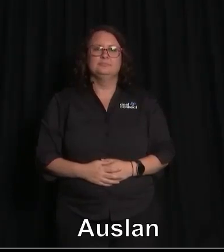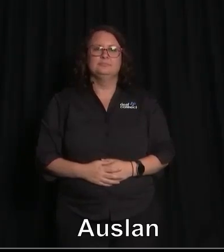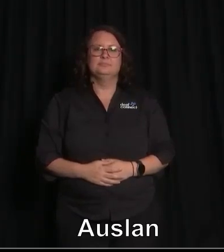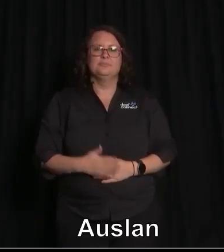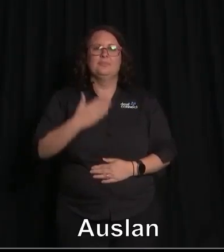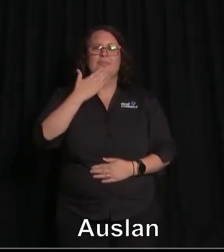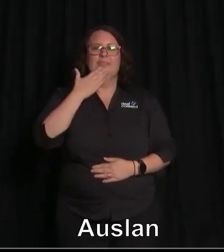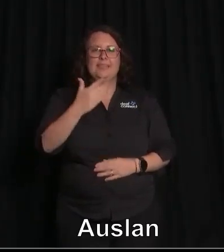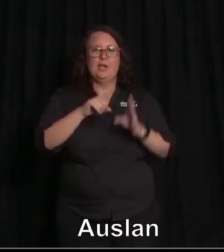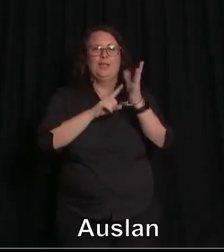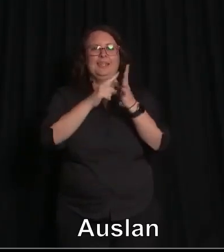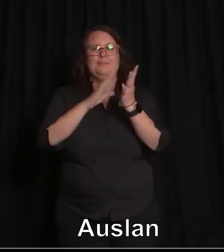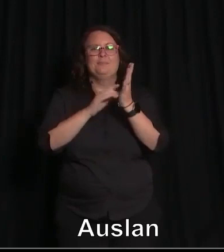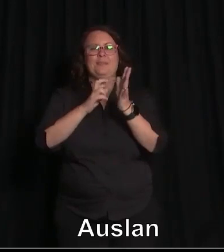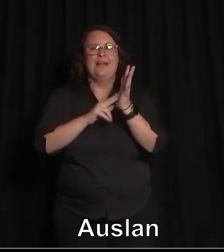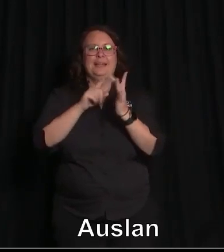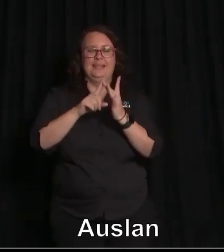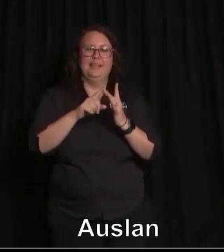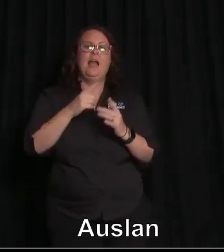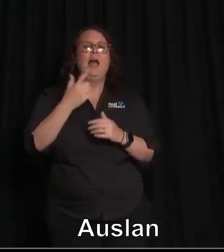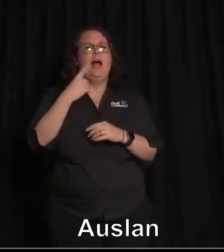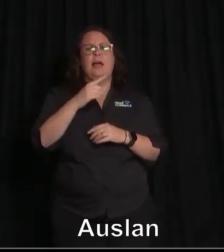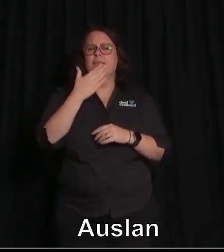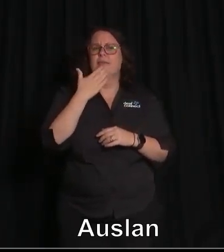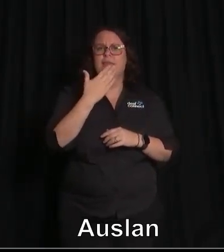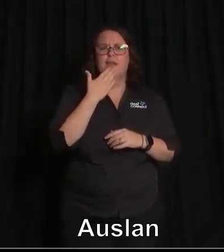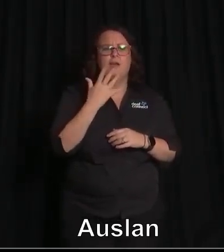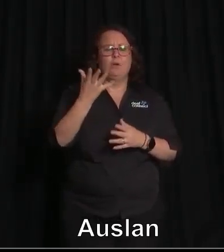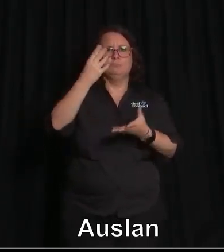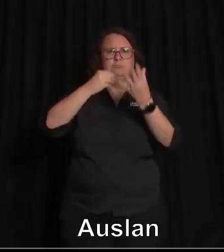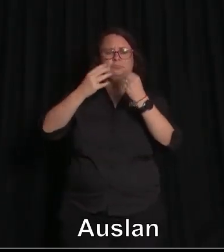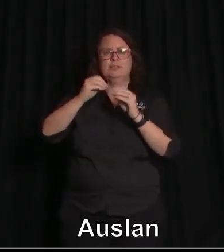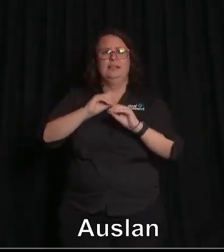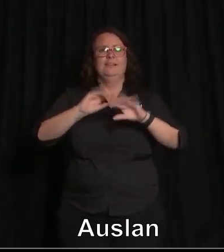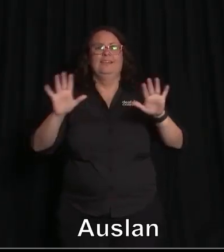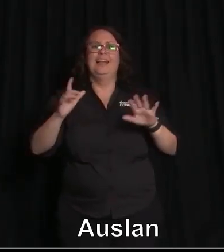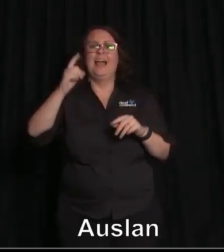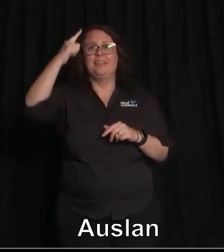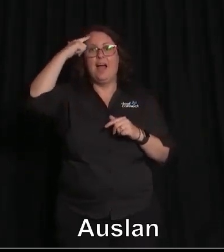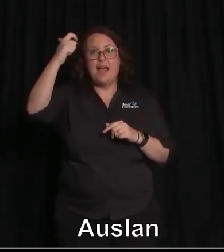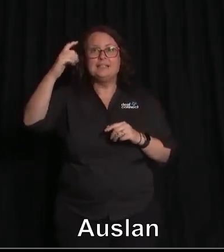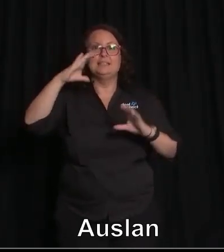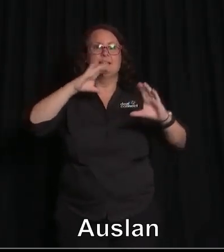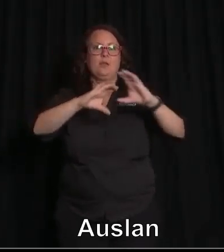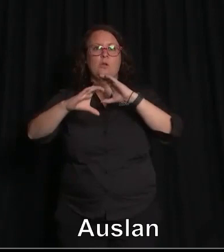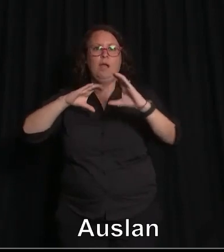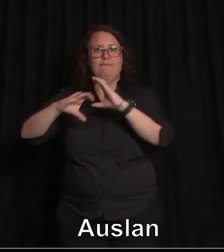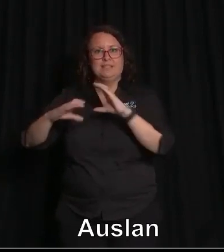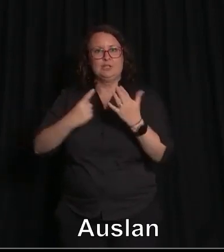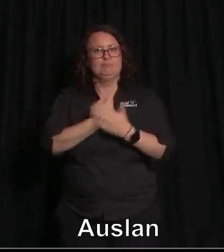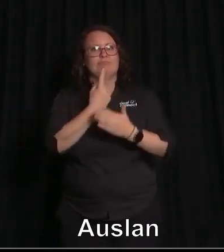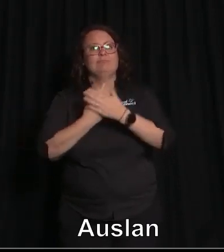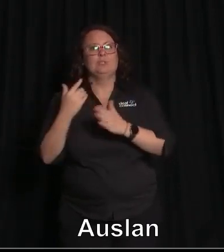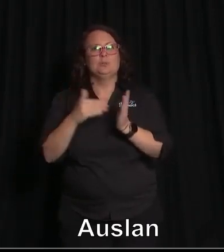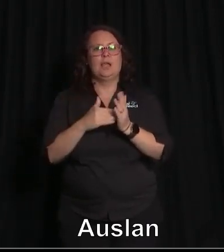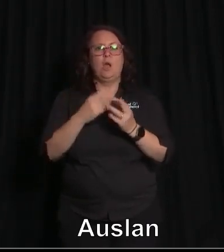Thank you, Ymania. Thank you very, very much indeed for capturing those ideas and conversations that we've all covered today. I